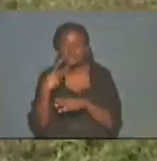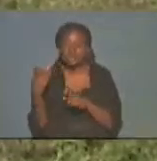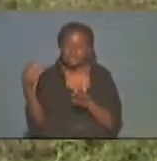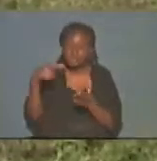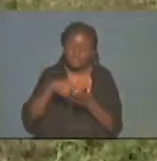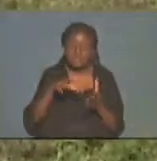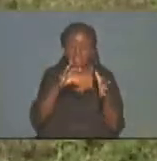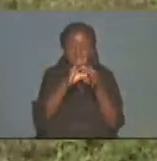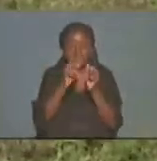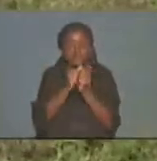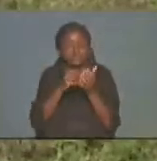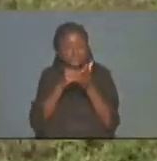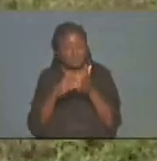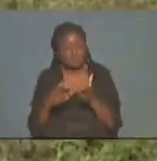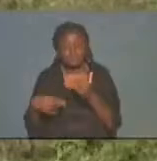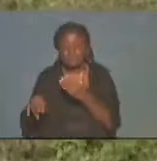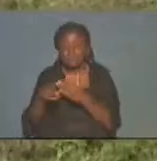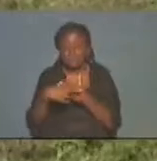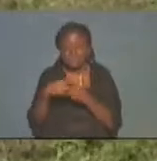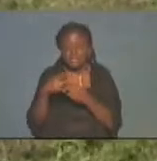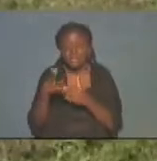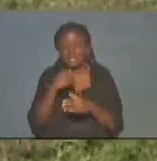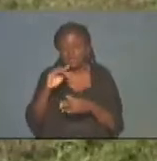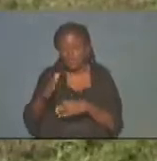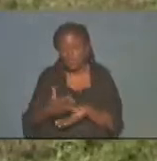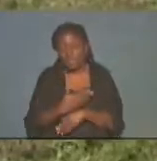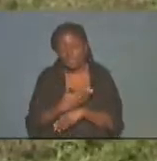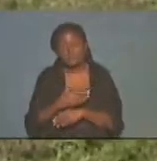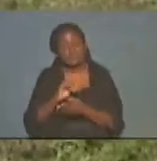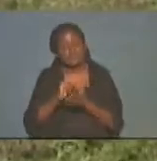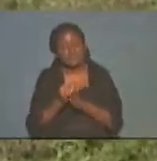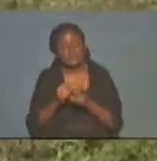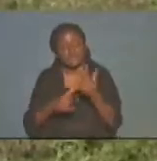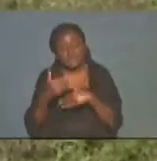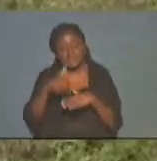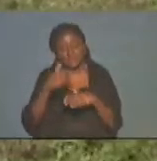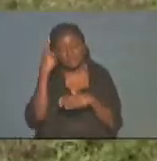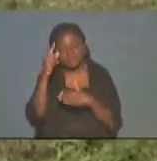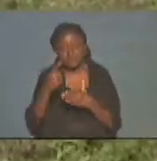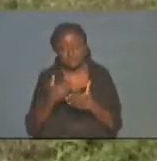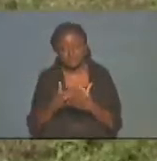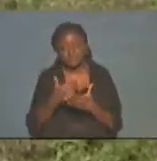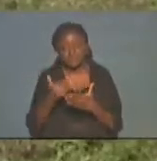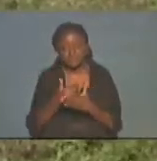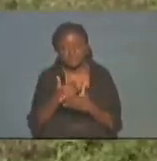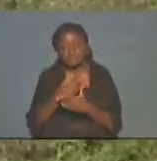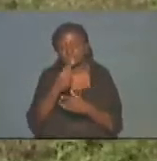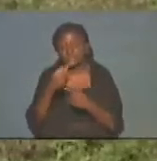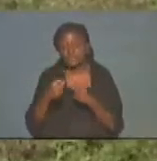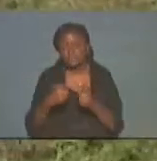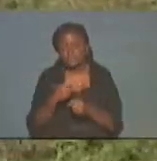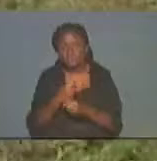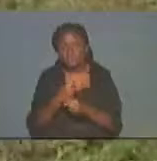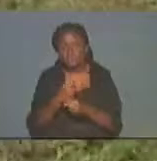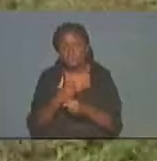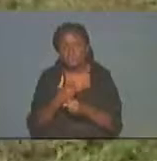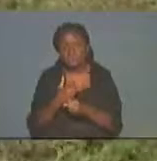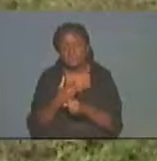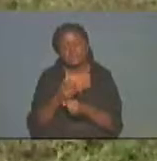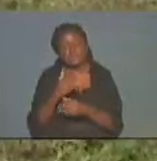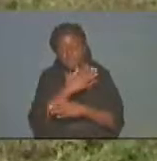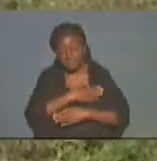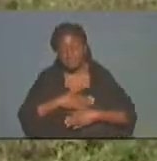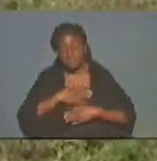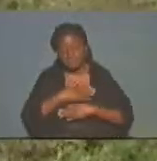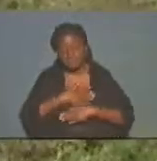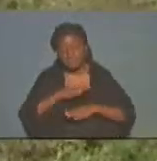that are returning and to welcome those that are coming in for the new semester. So we are so pleased and delighted to be able to meet our